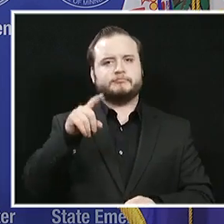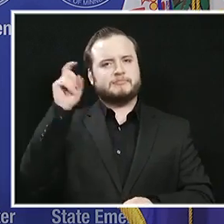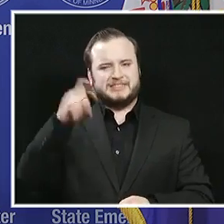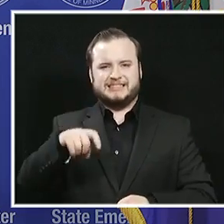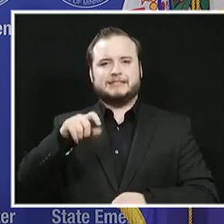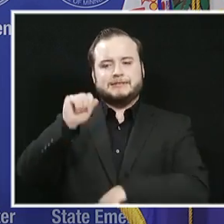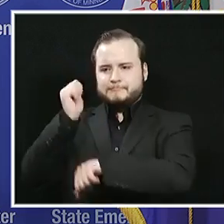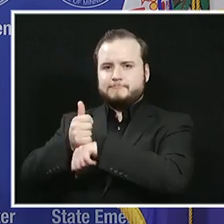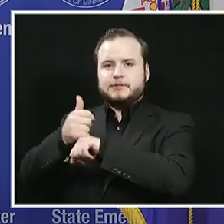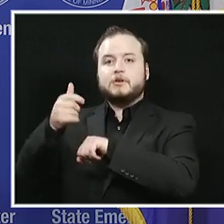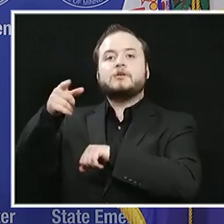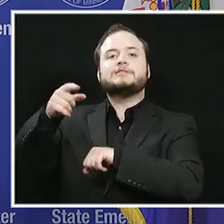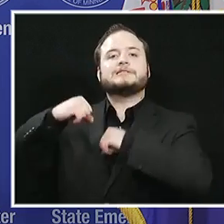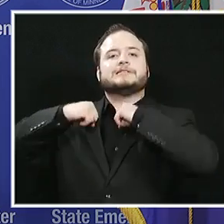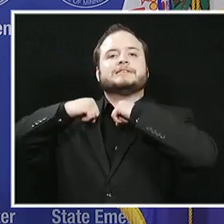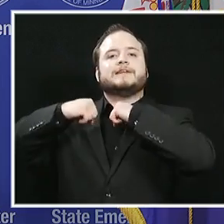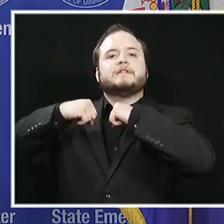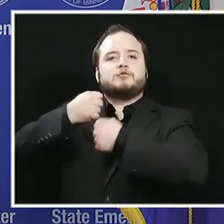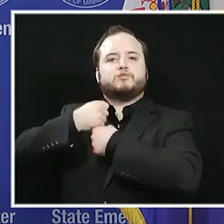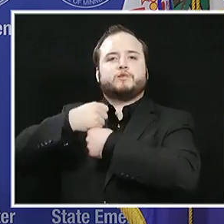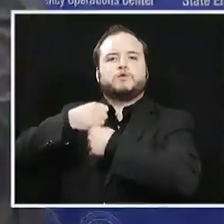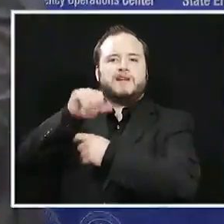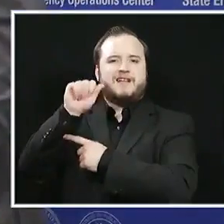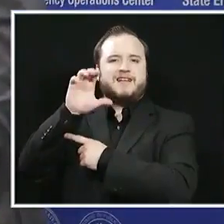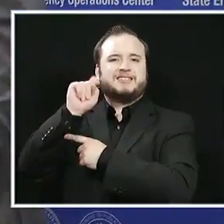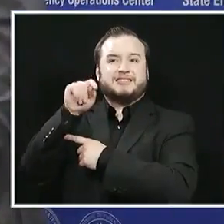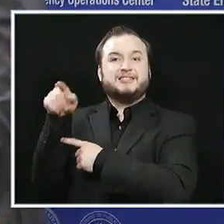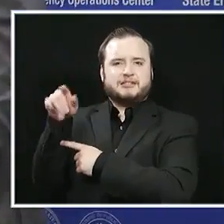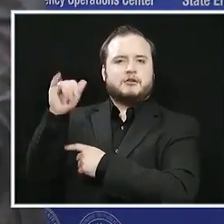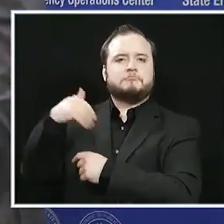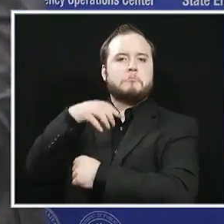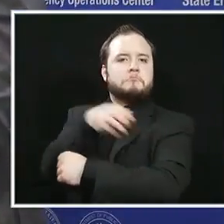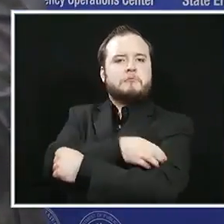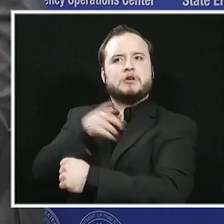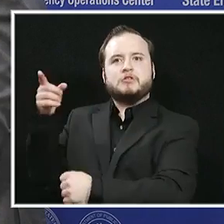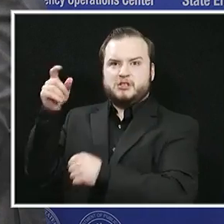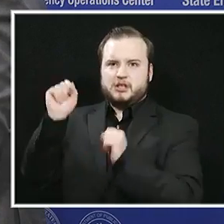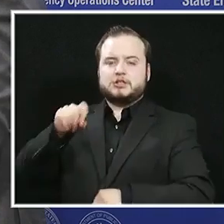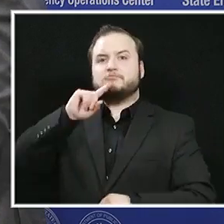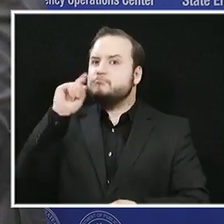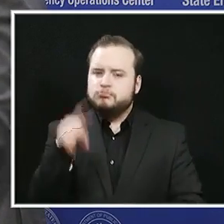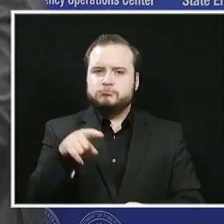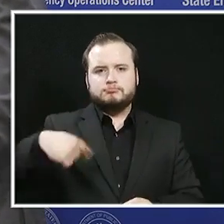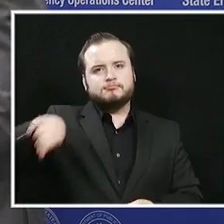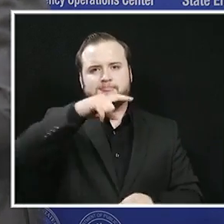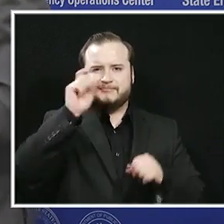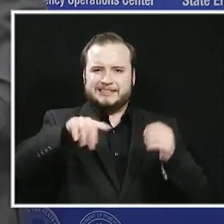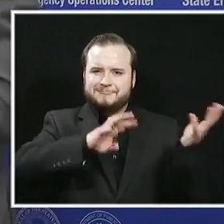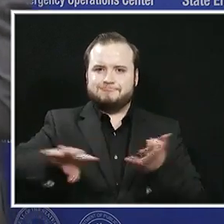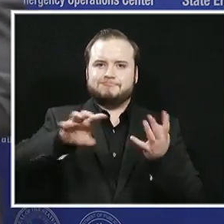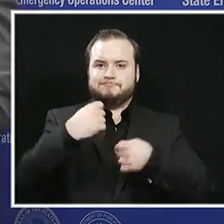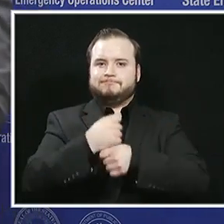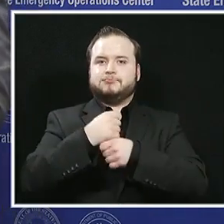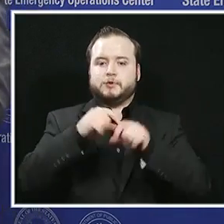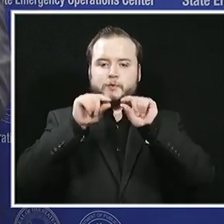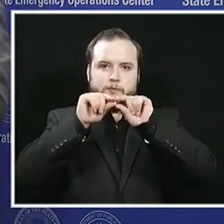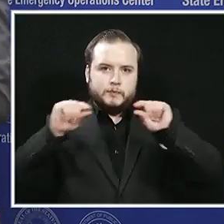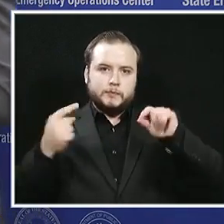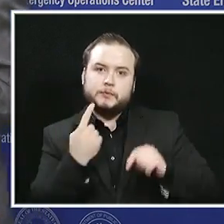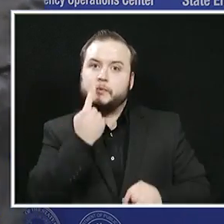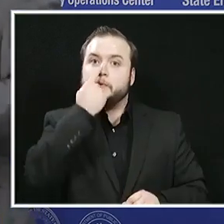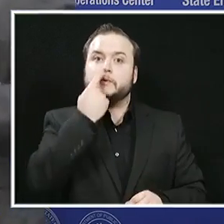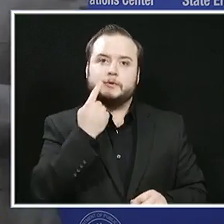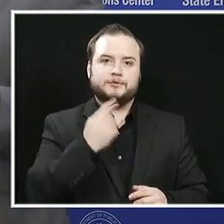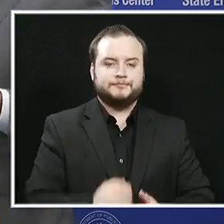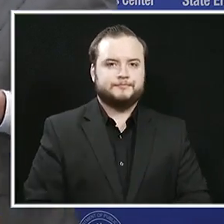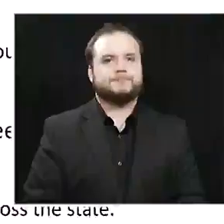am certainly grateful for that. Again, where we're at today, yesterday we did 3,279. I think